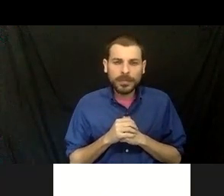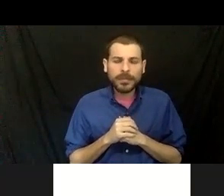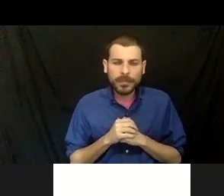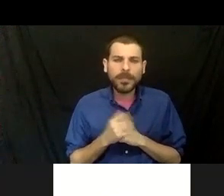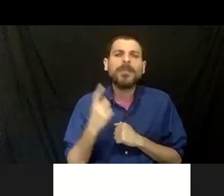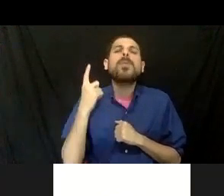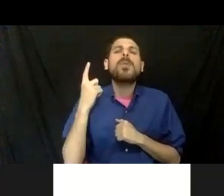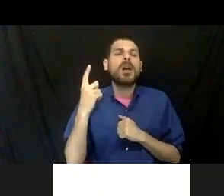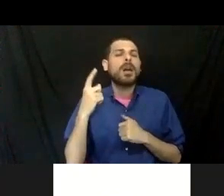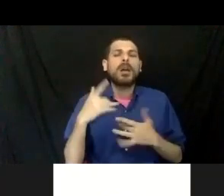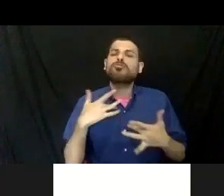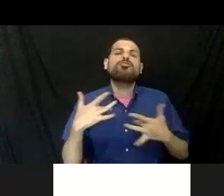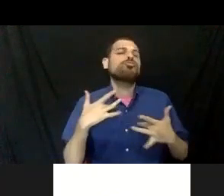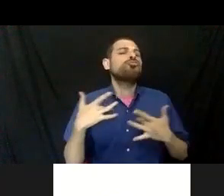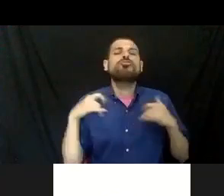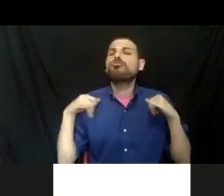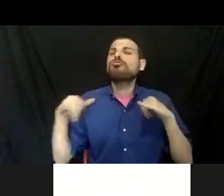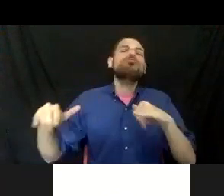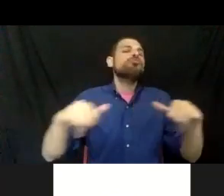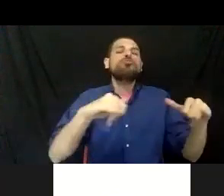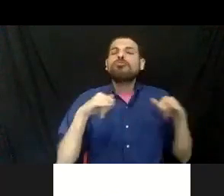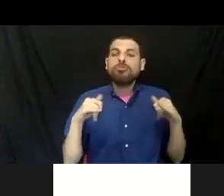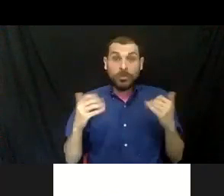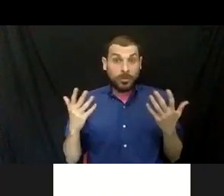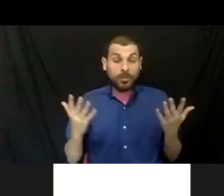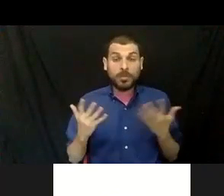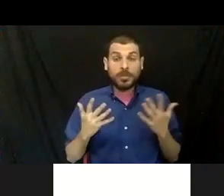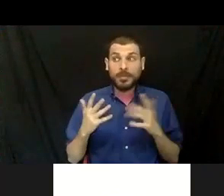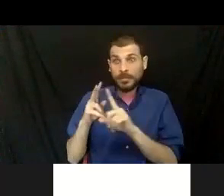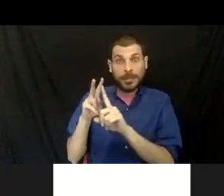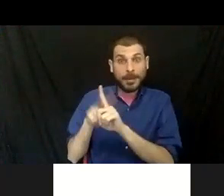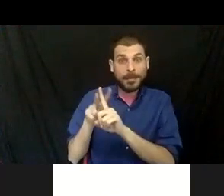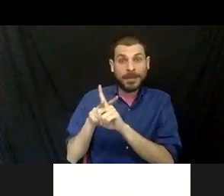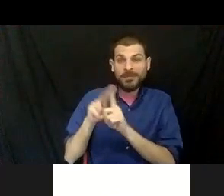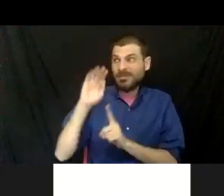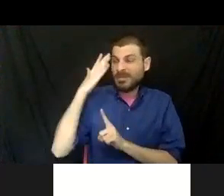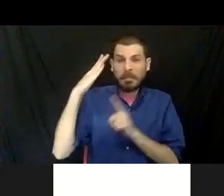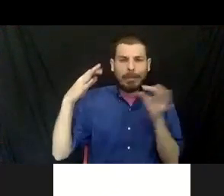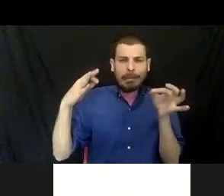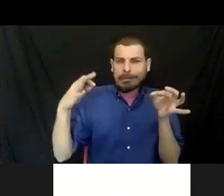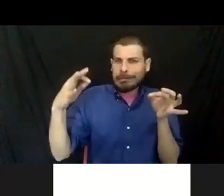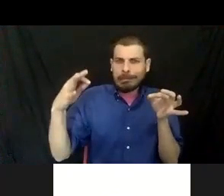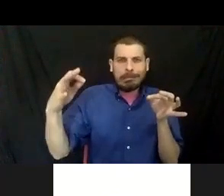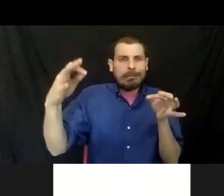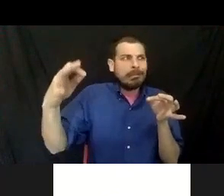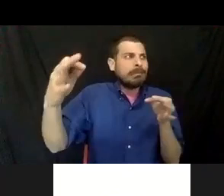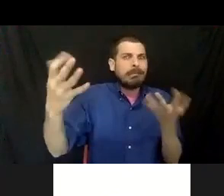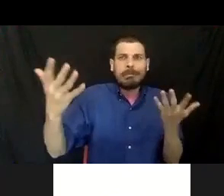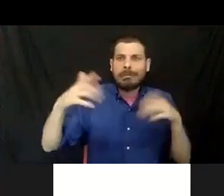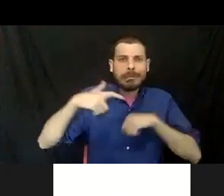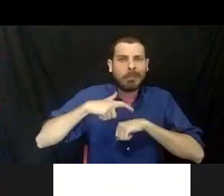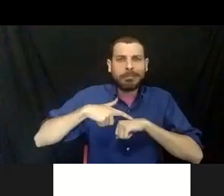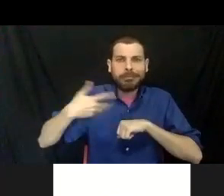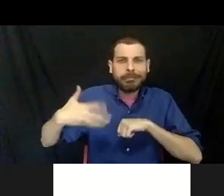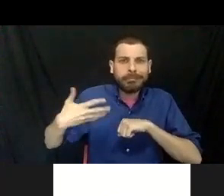that they're experiencing in the processing of applications and things like that. So